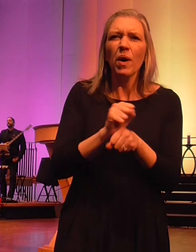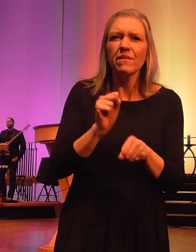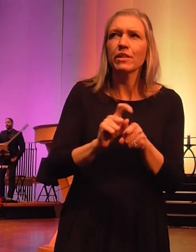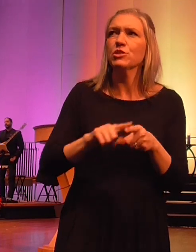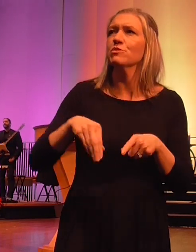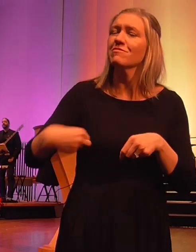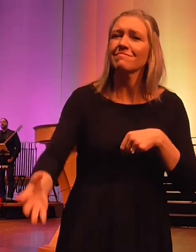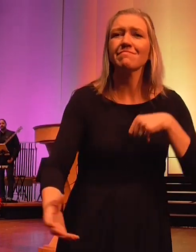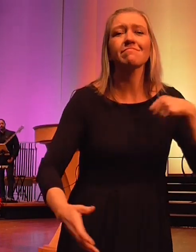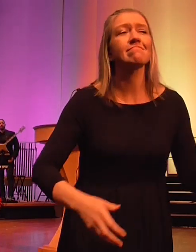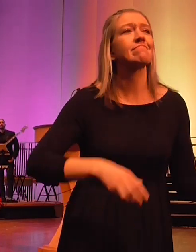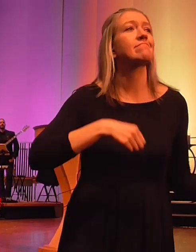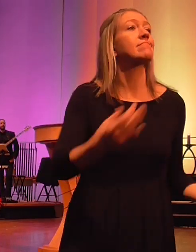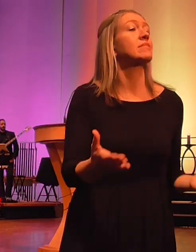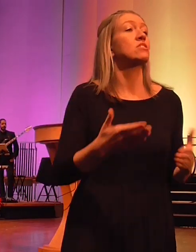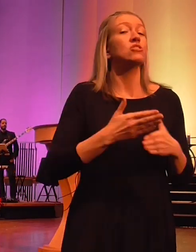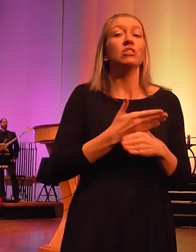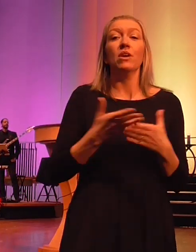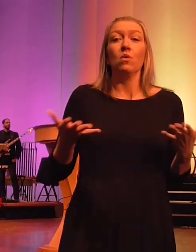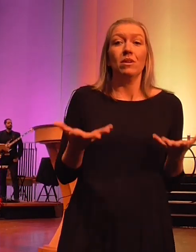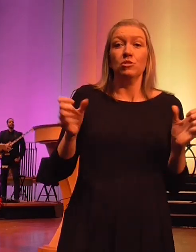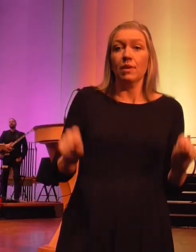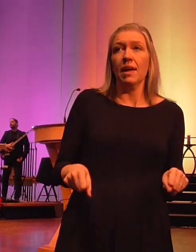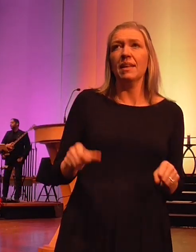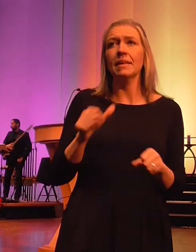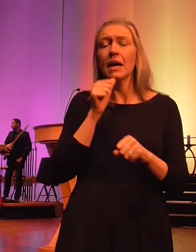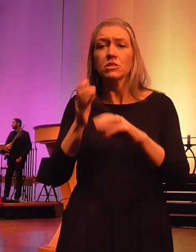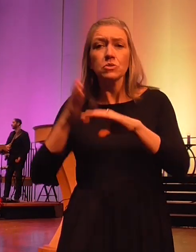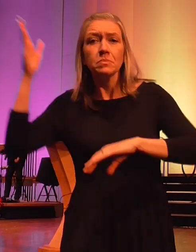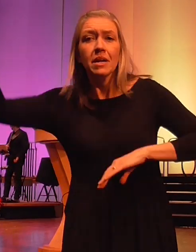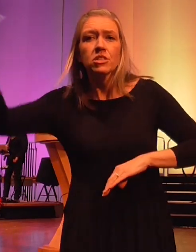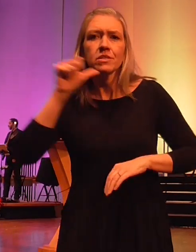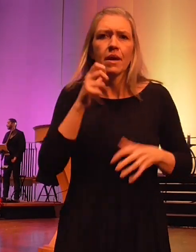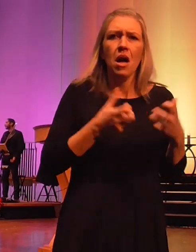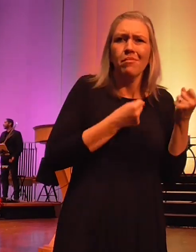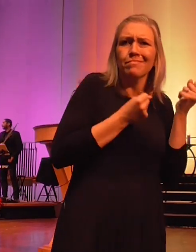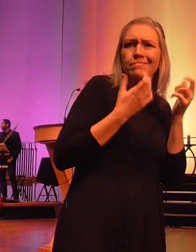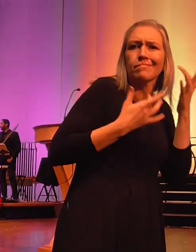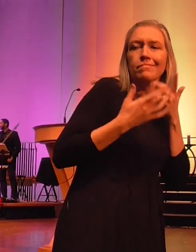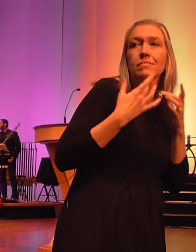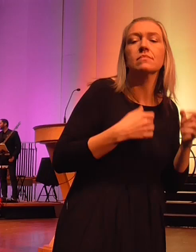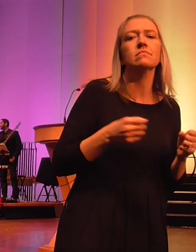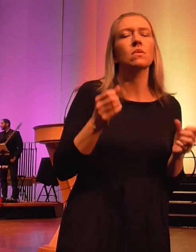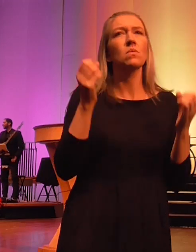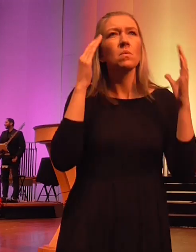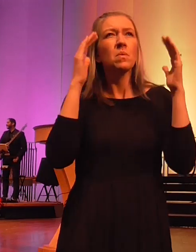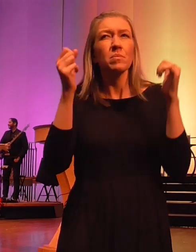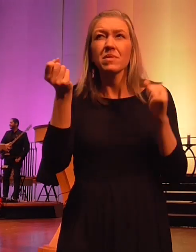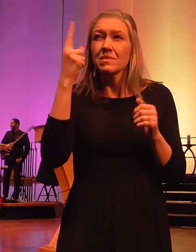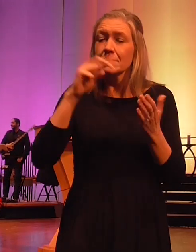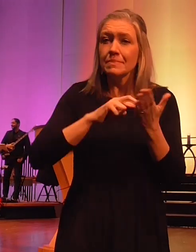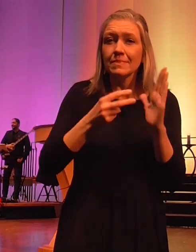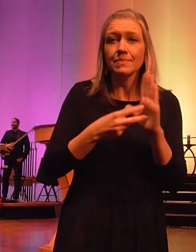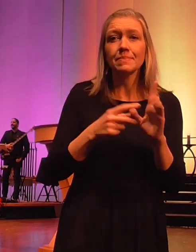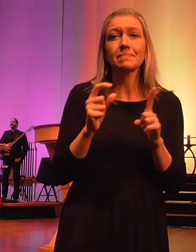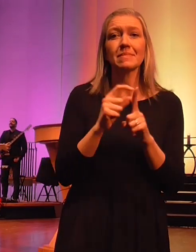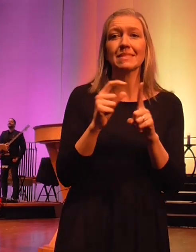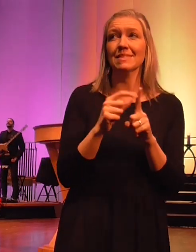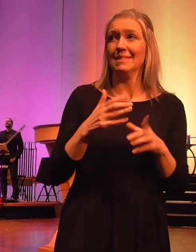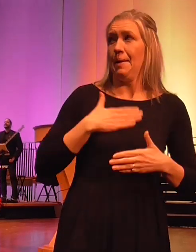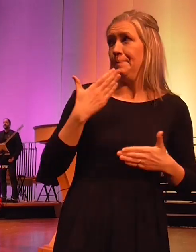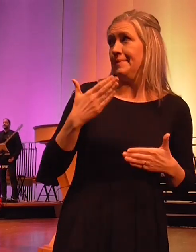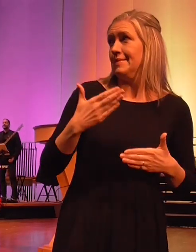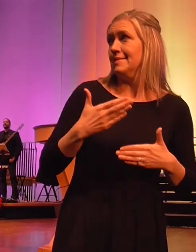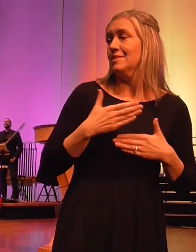being generous, sharing what you can, nothing more, nothing less. May you know the meaning of the word happiness. May